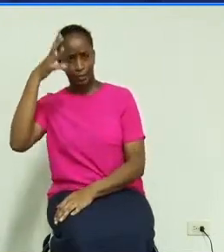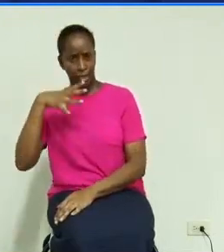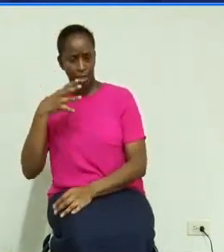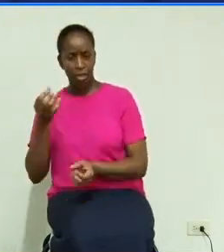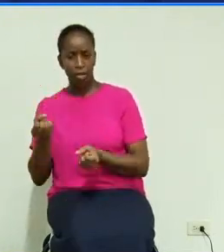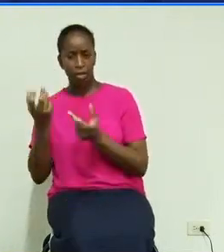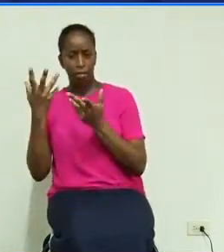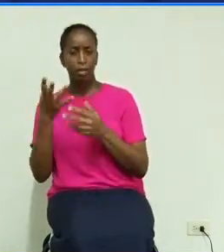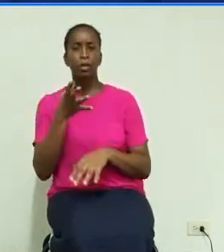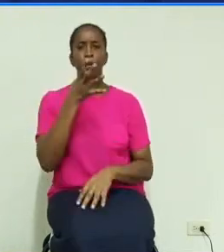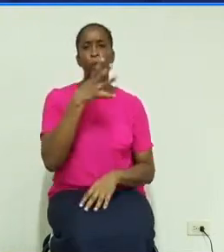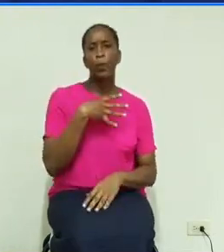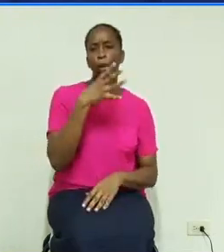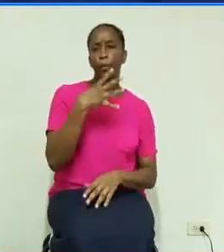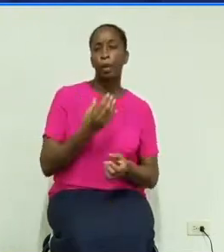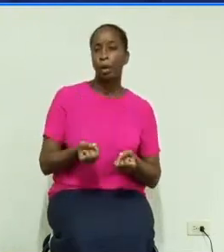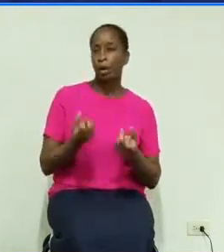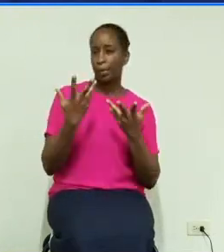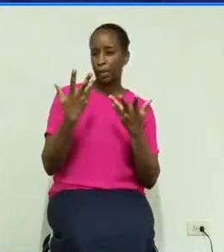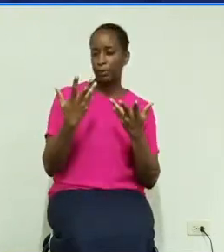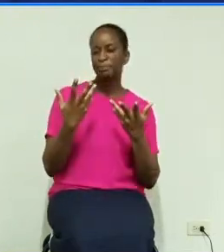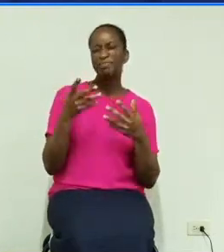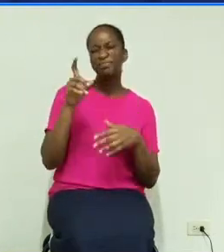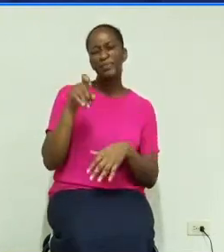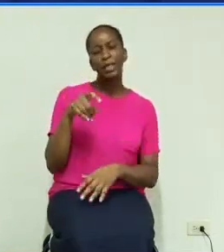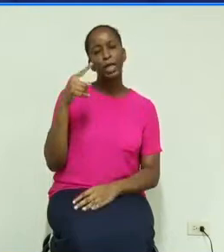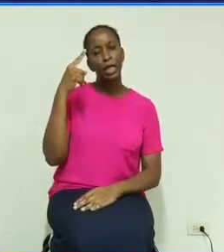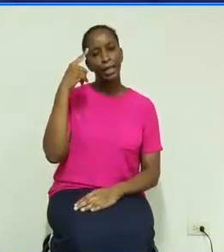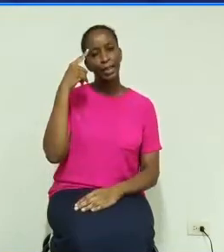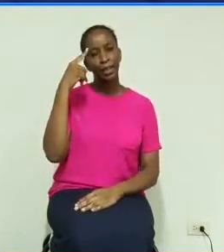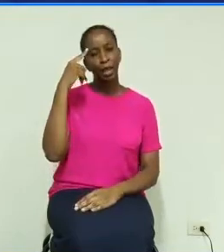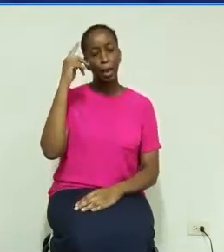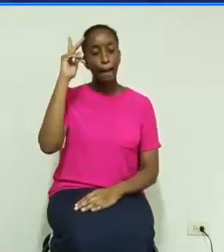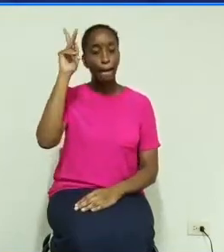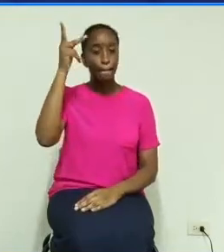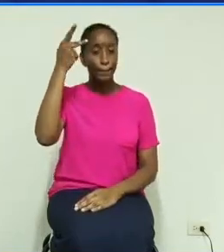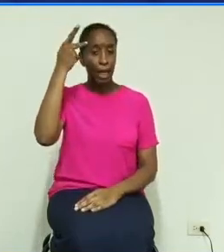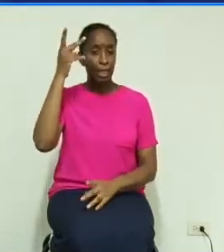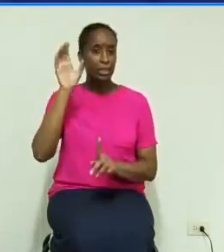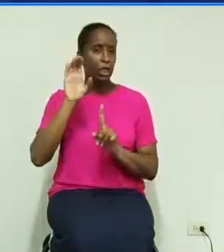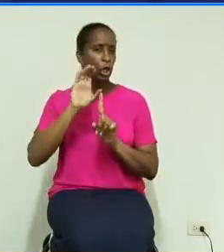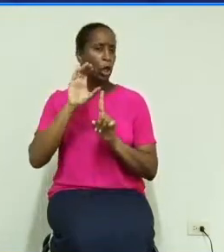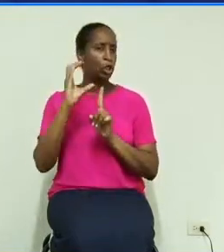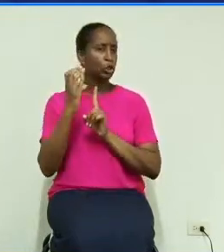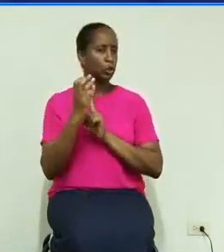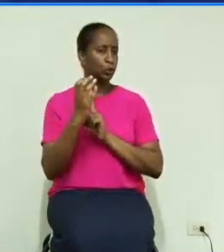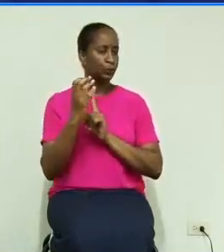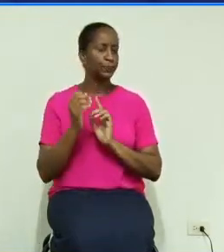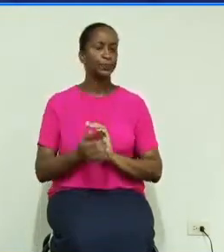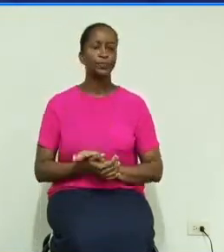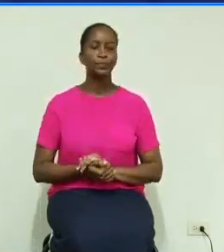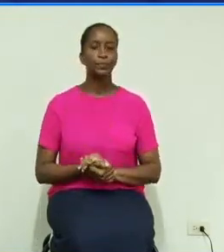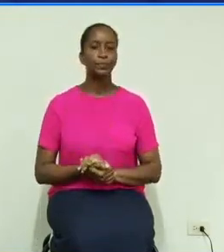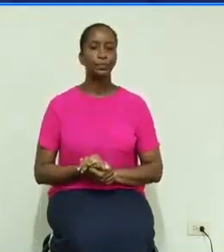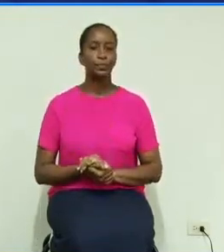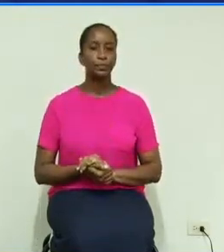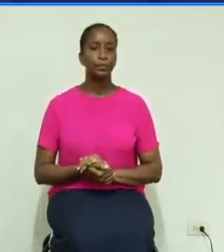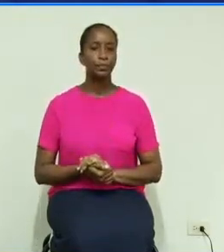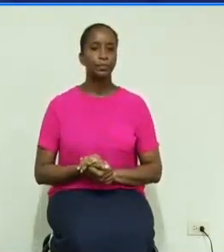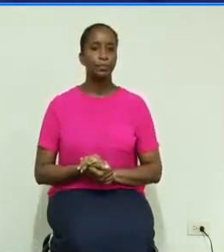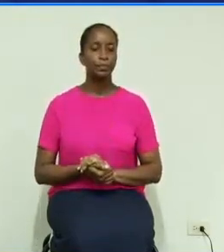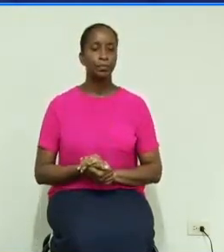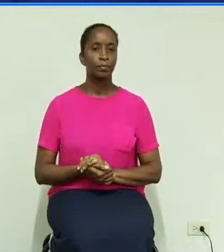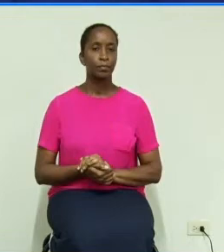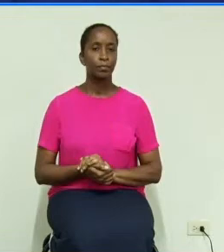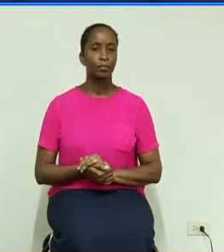culture. Right? And in what ways we all understand that political culture is not something that we can say can shift